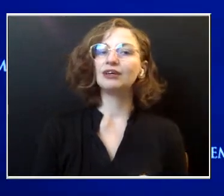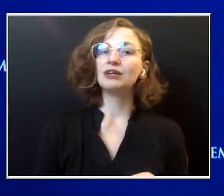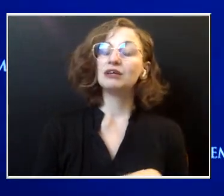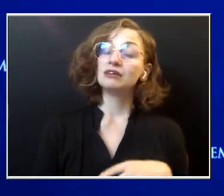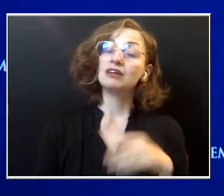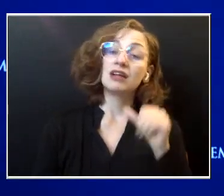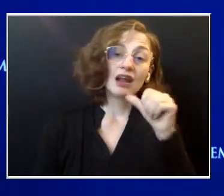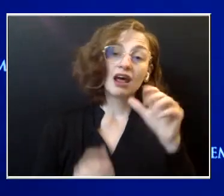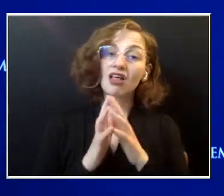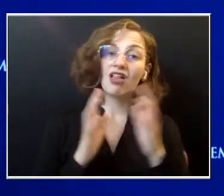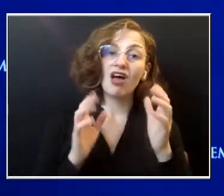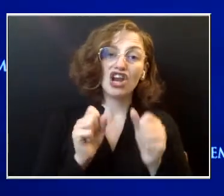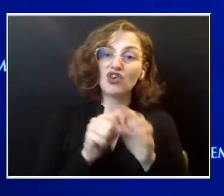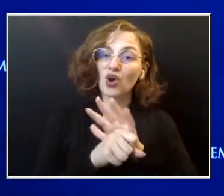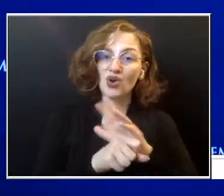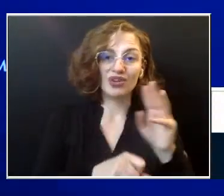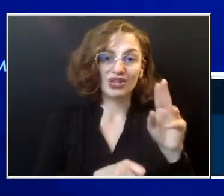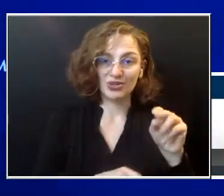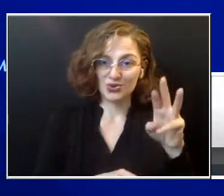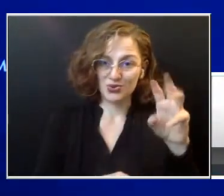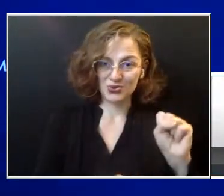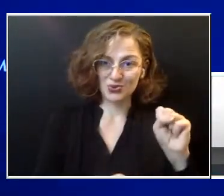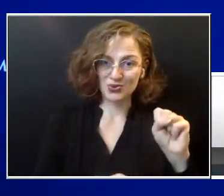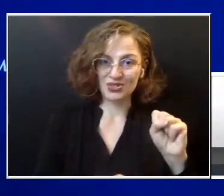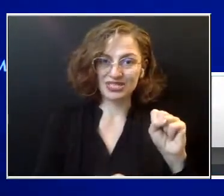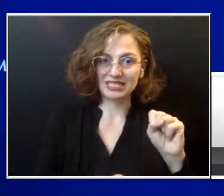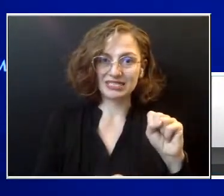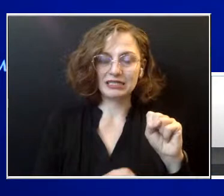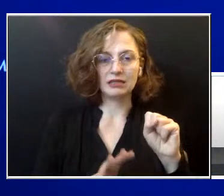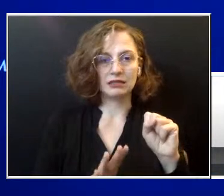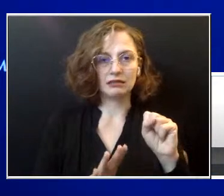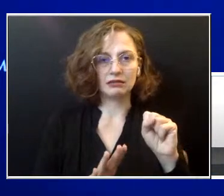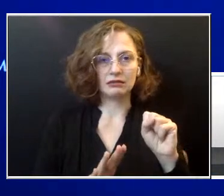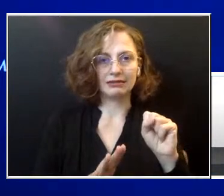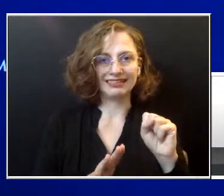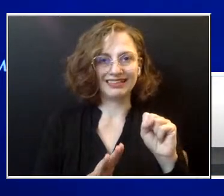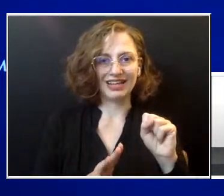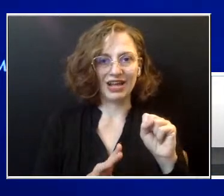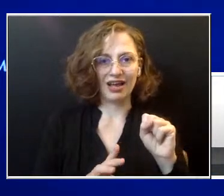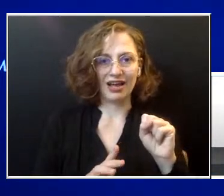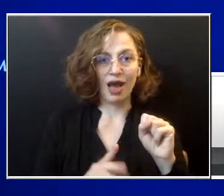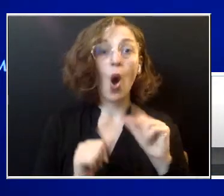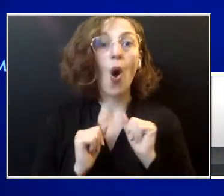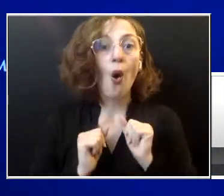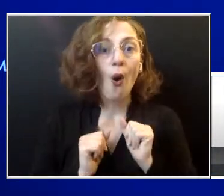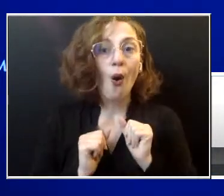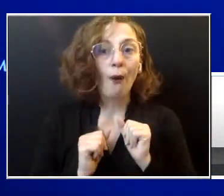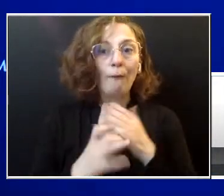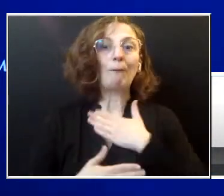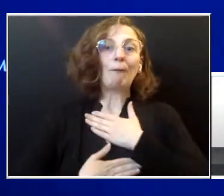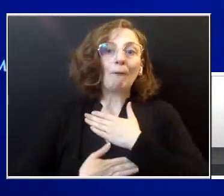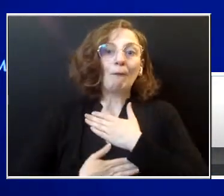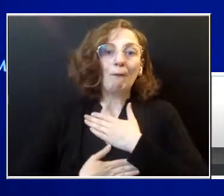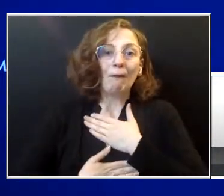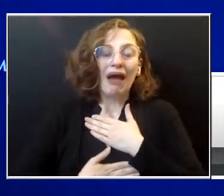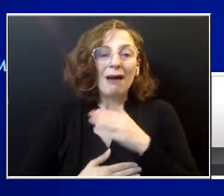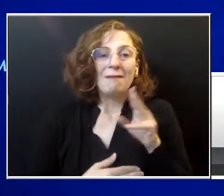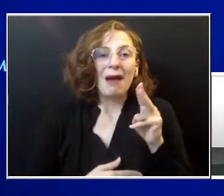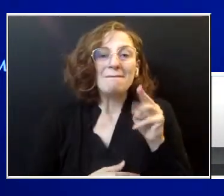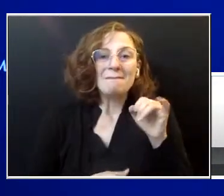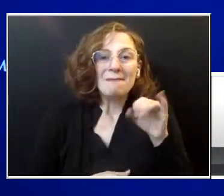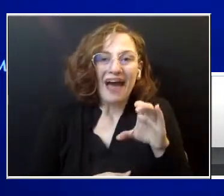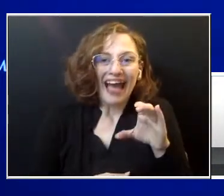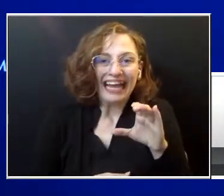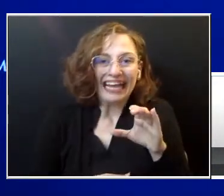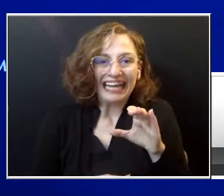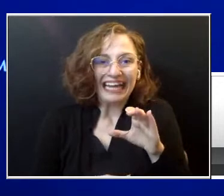other than we know. Oh my God. My mic. No, Mike. I said it's Friday.